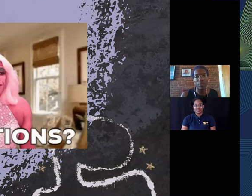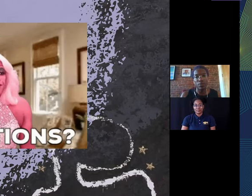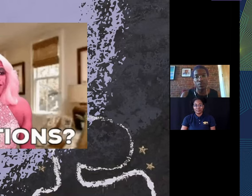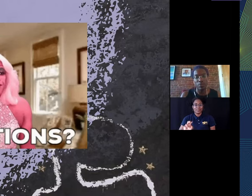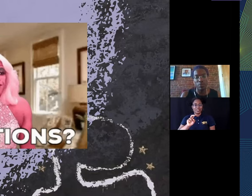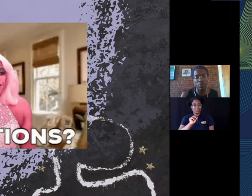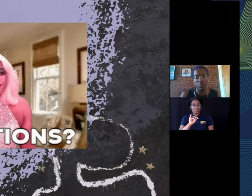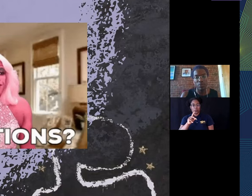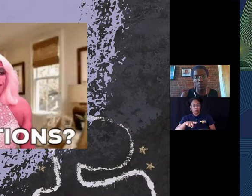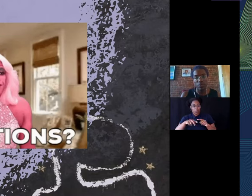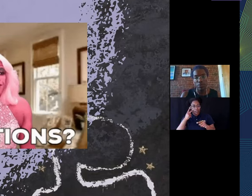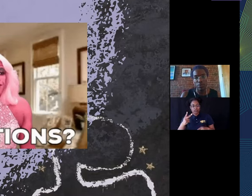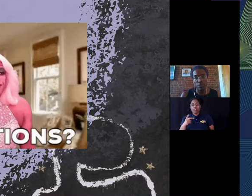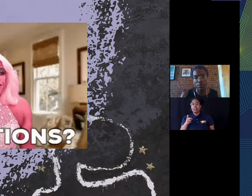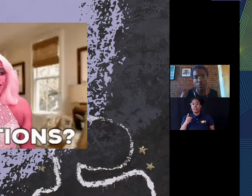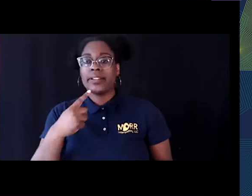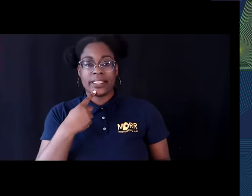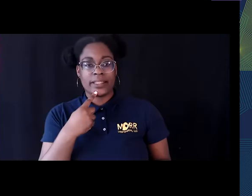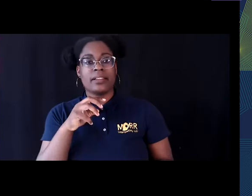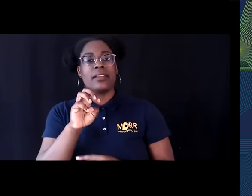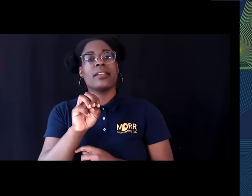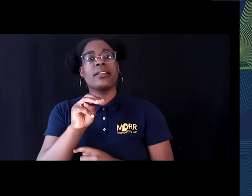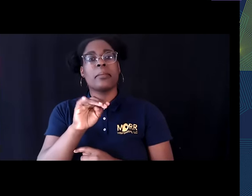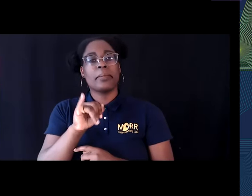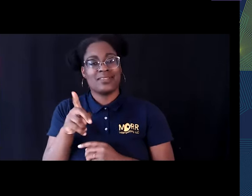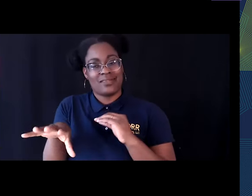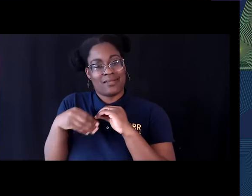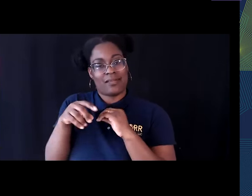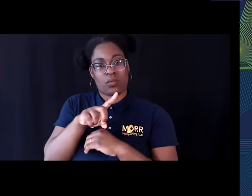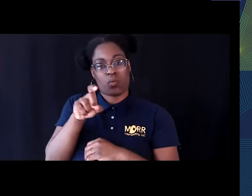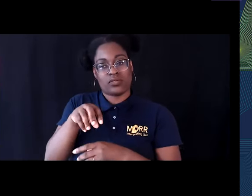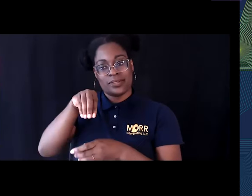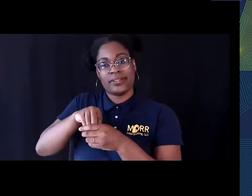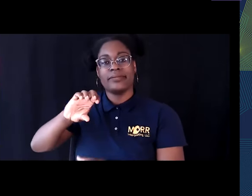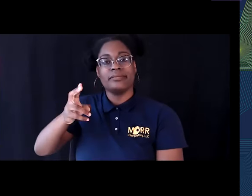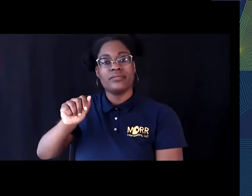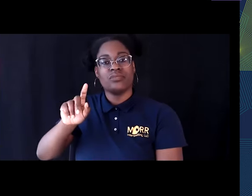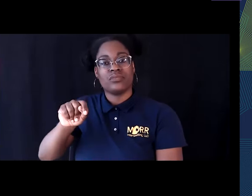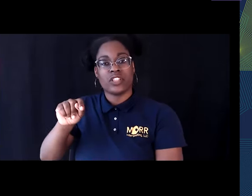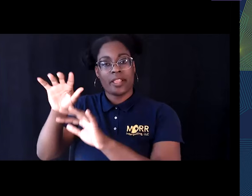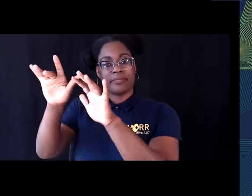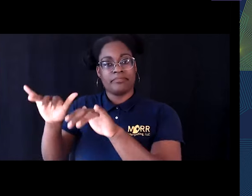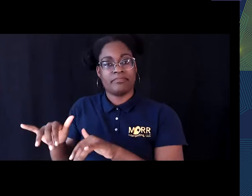has typed in one of the questions in the chat. Awesome. For you to answer.